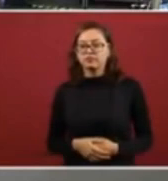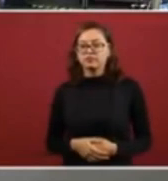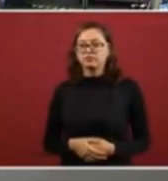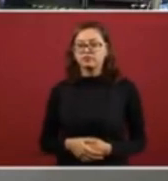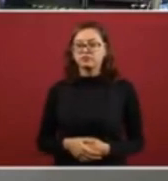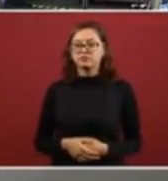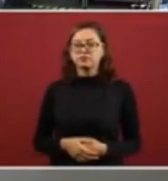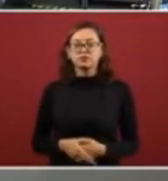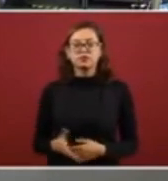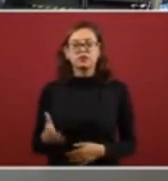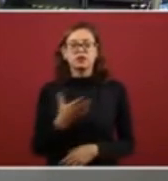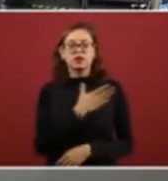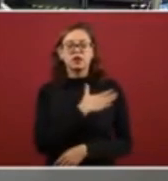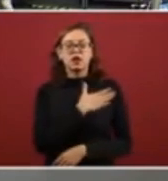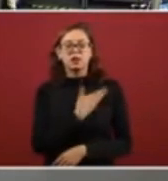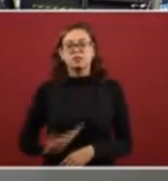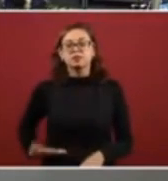gas.